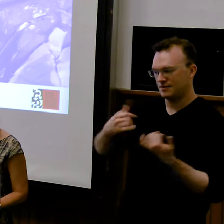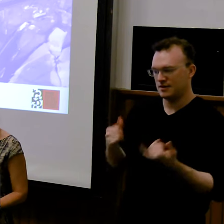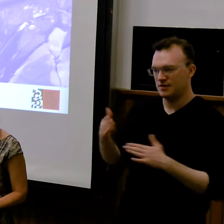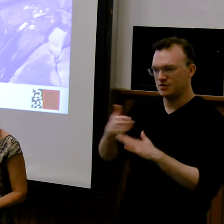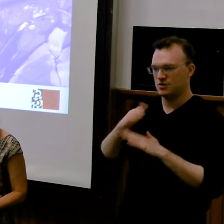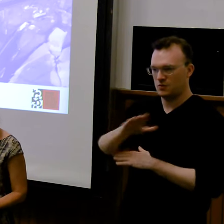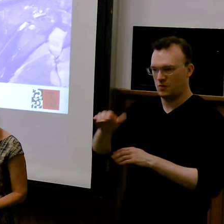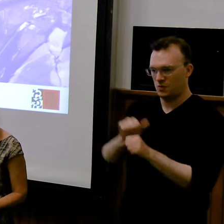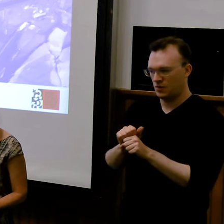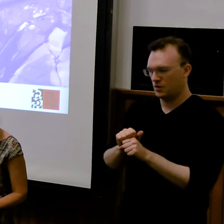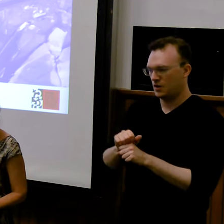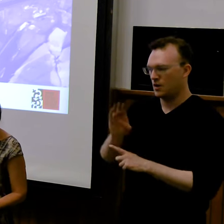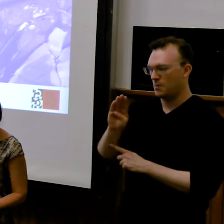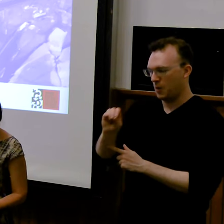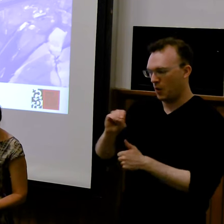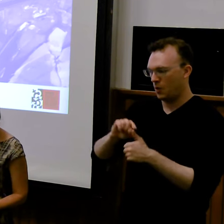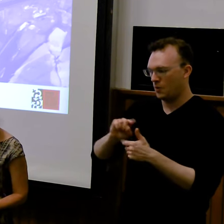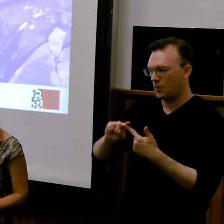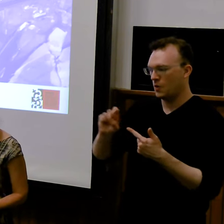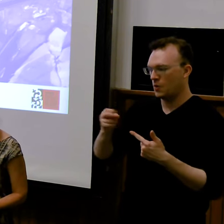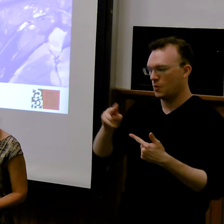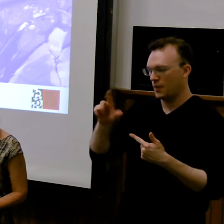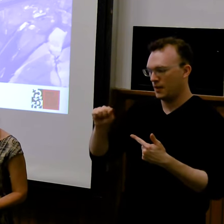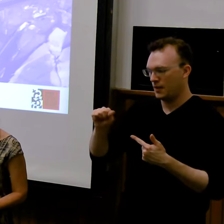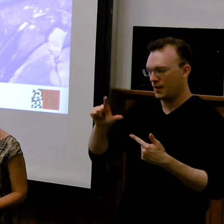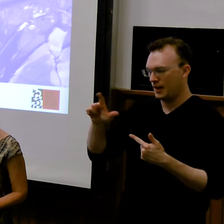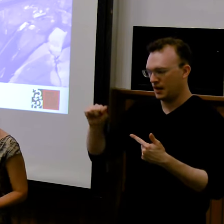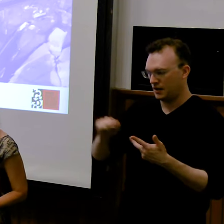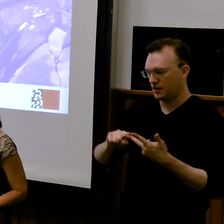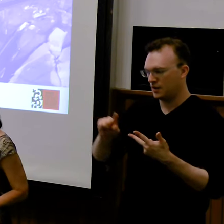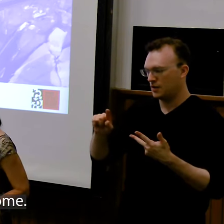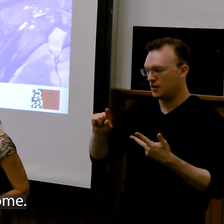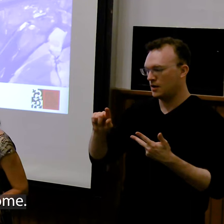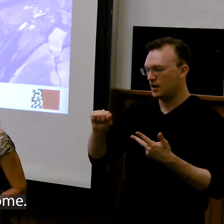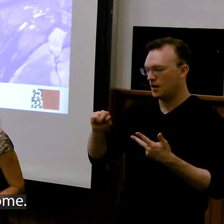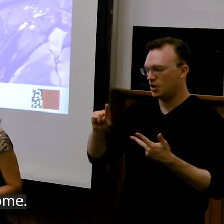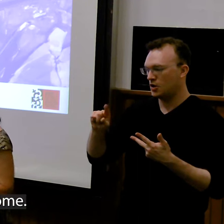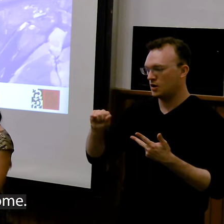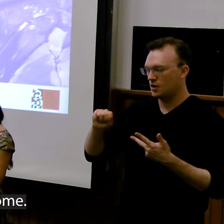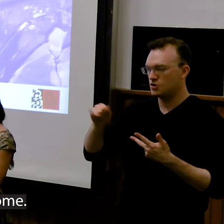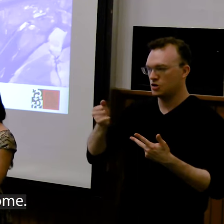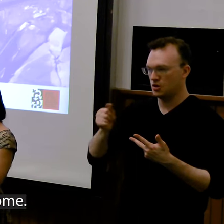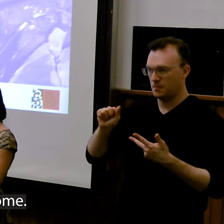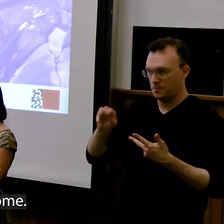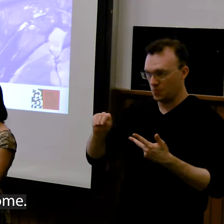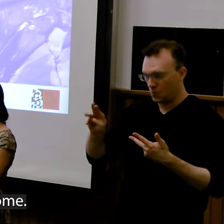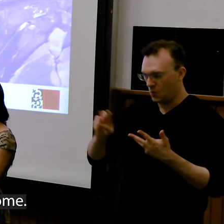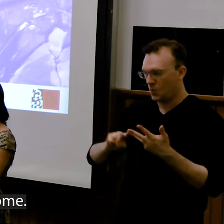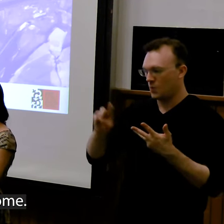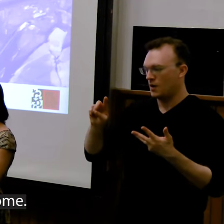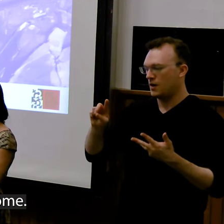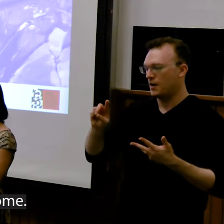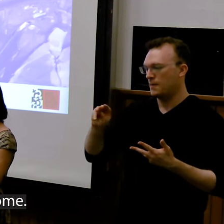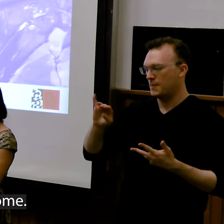your work with us. Bo Ruberg, Shu Lea Cheang, Ajamu, and micha, cárdenas. Welcome.